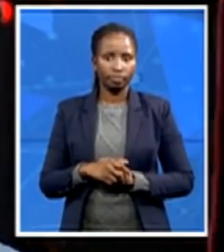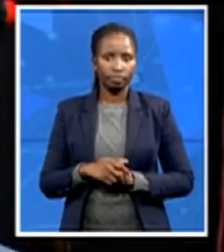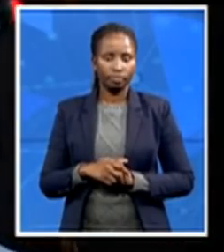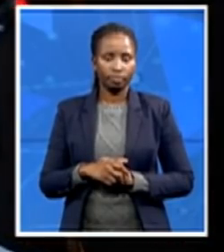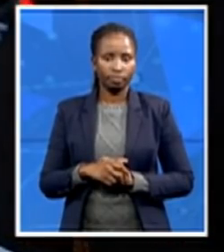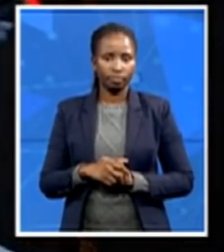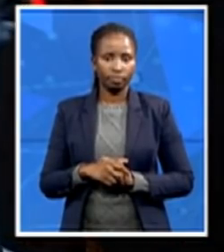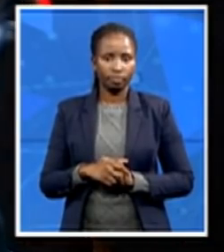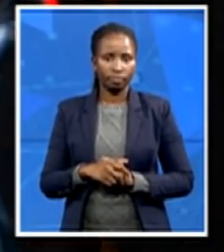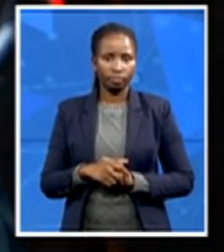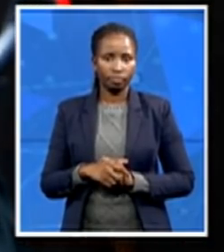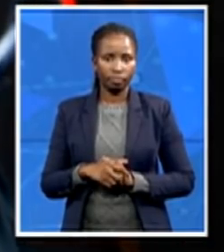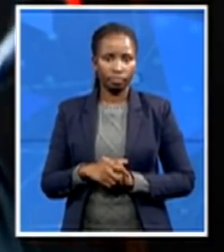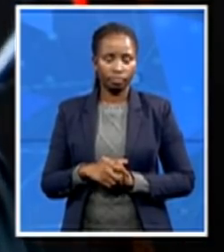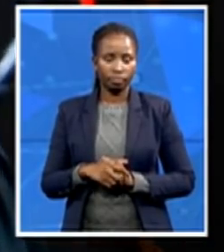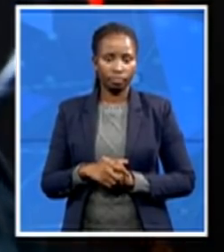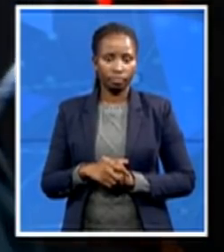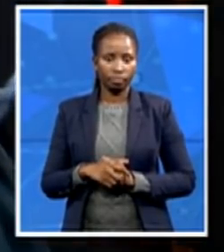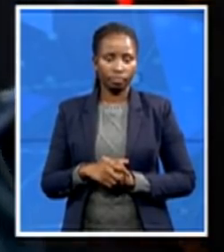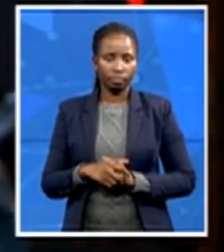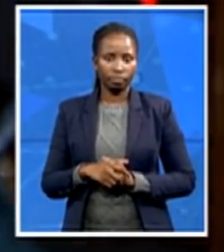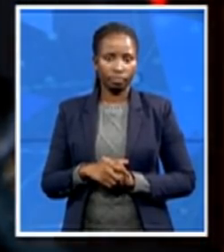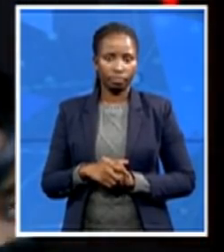Yeah, let's say within the next 7 days, Your Worship.